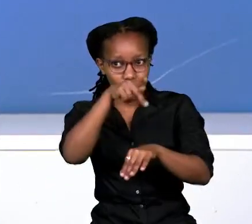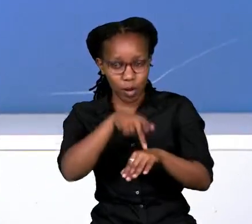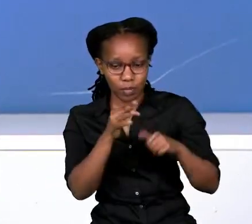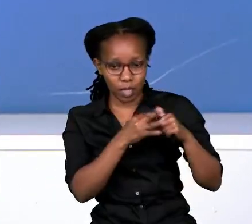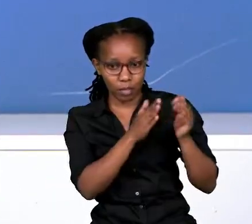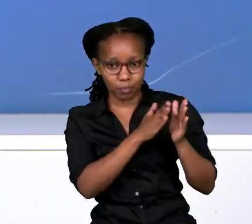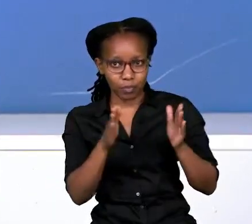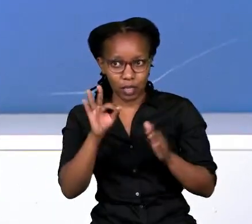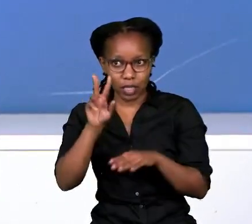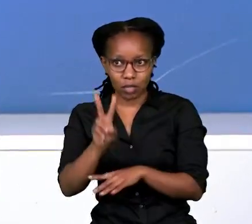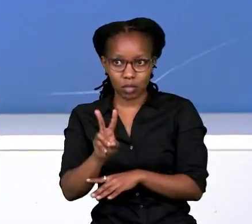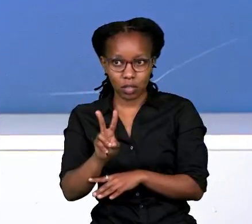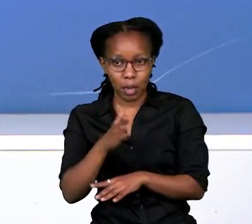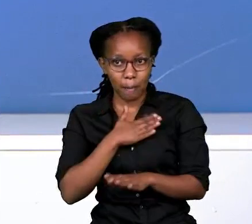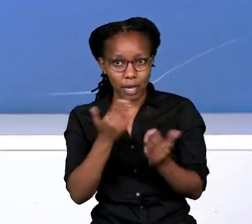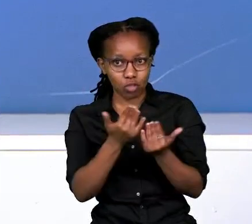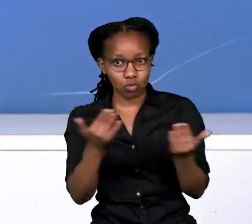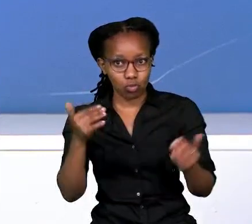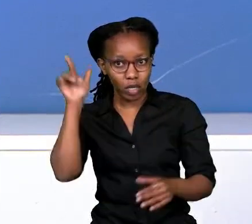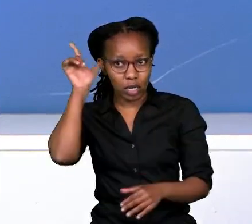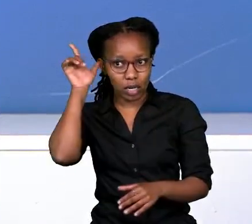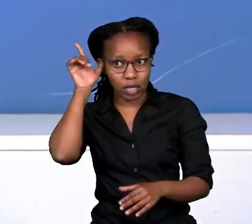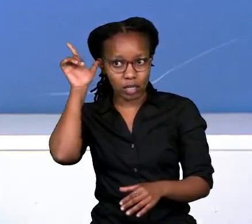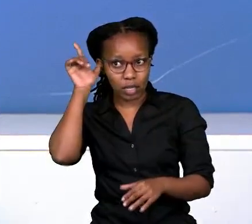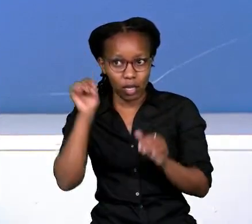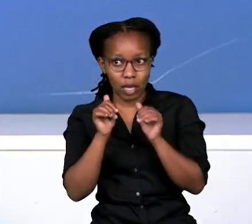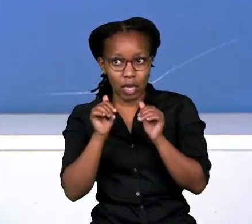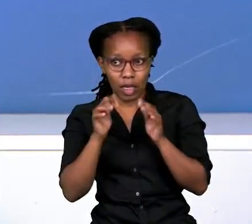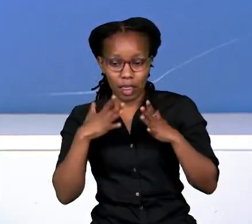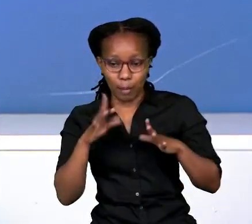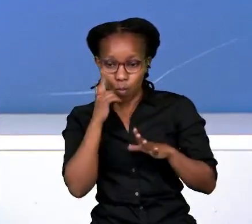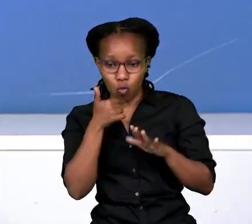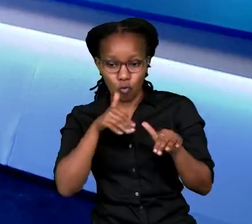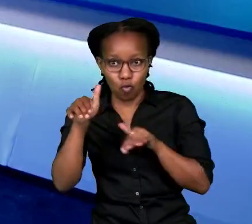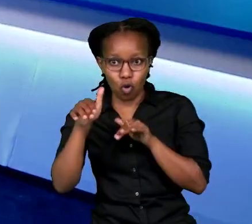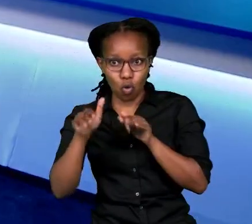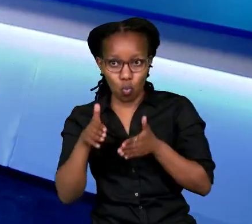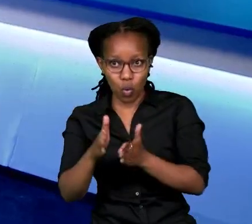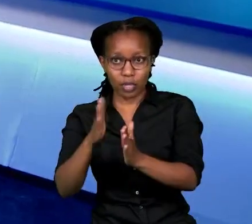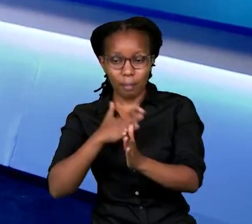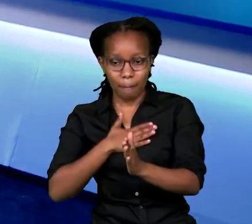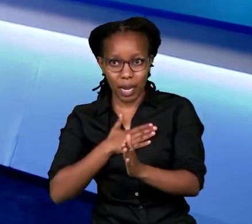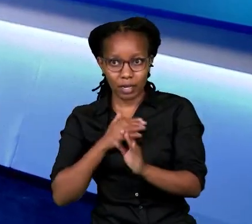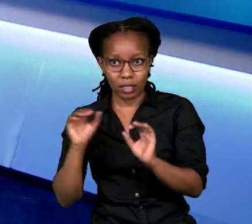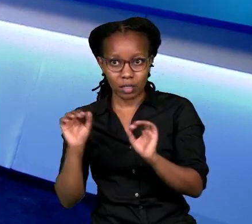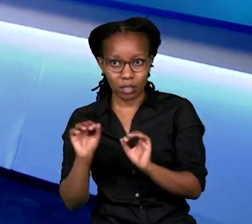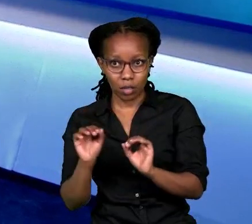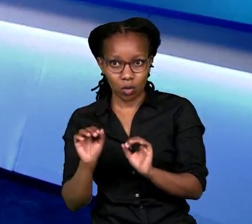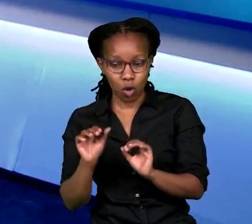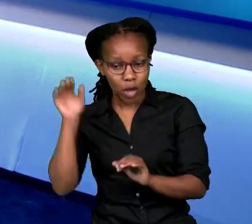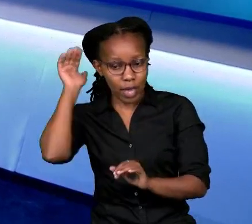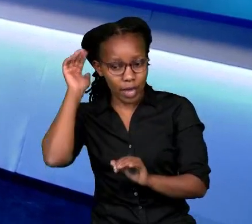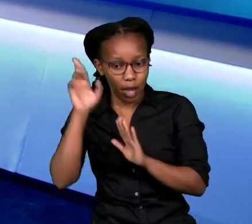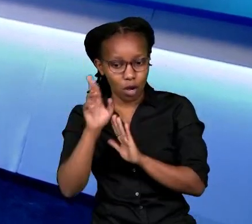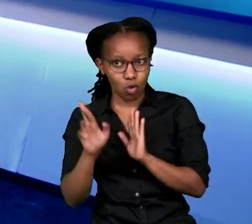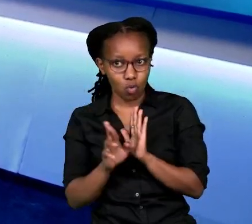scripture says, now then, my children, listen to me. Blessed are those who keep my ways. And not just keeping my ways, he say, hear instruction and be